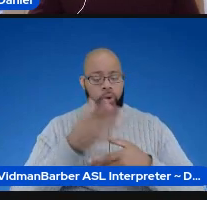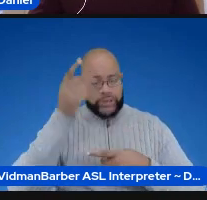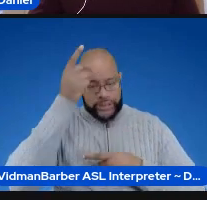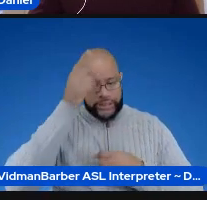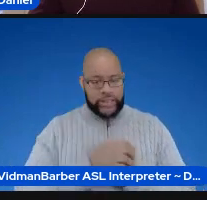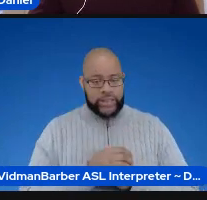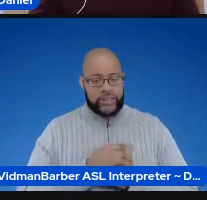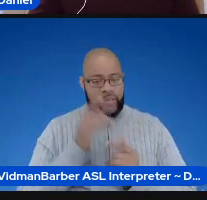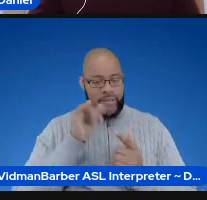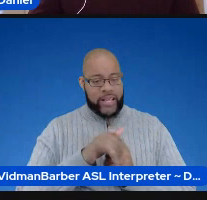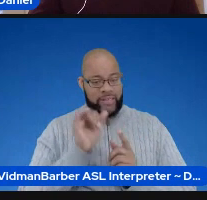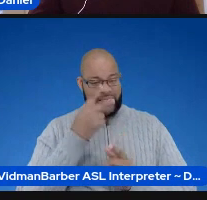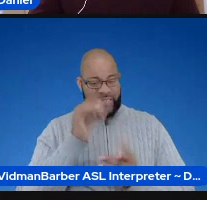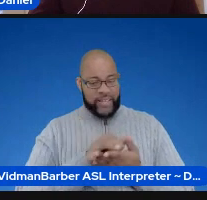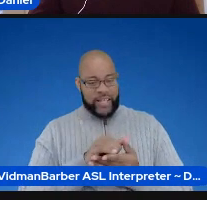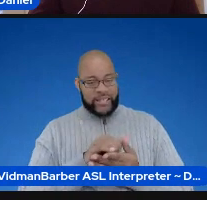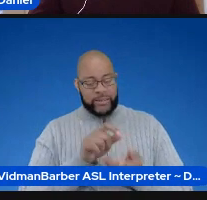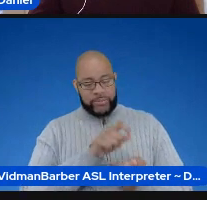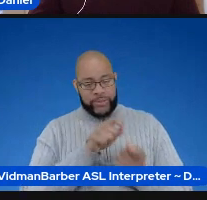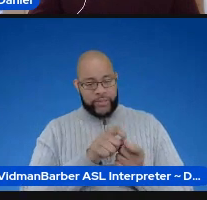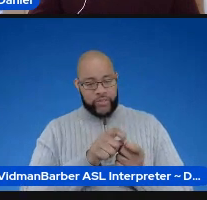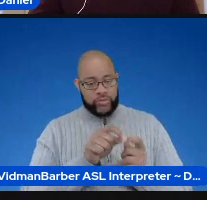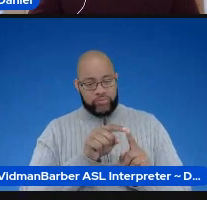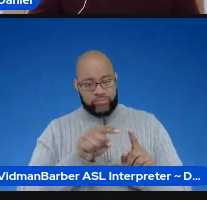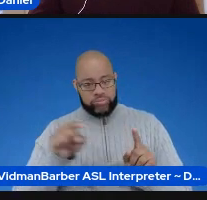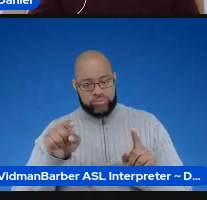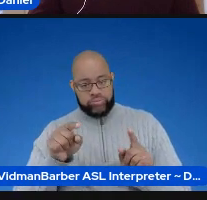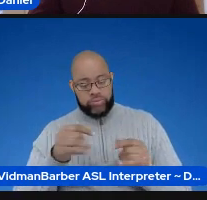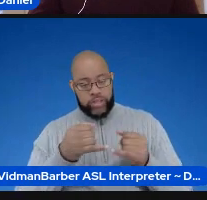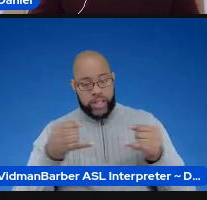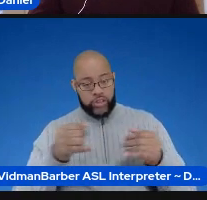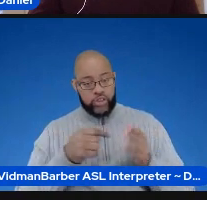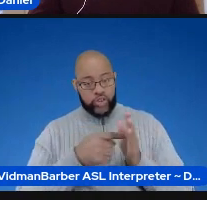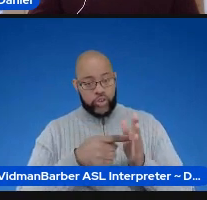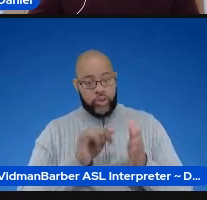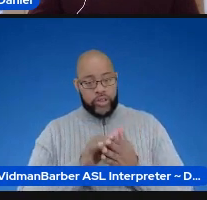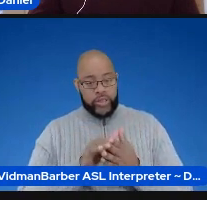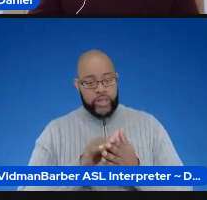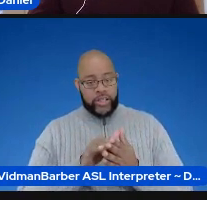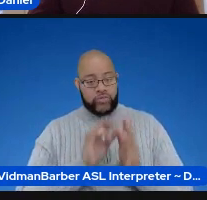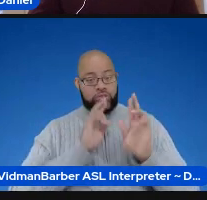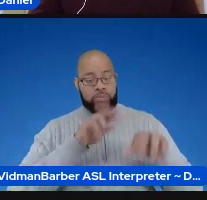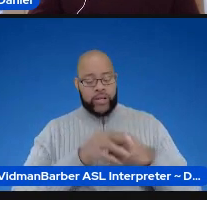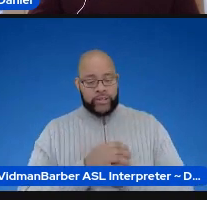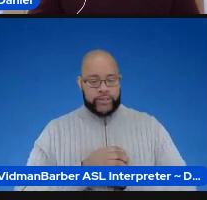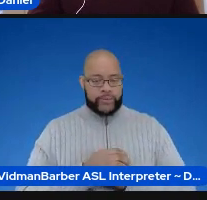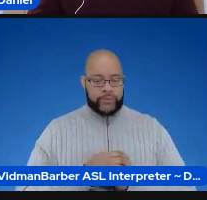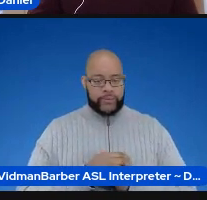think about this particular plot is showing a memory response. So